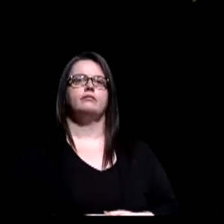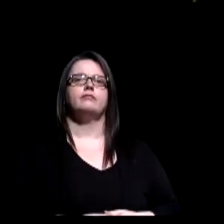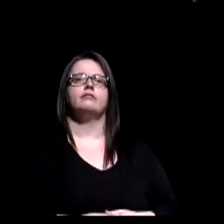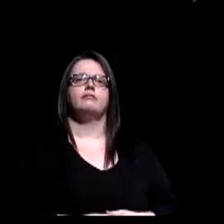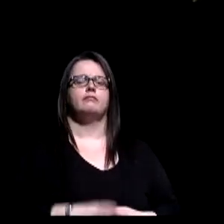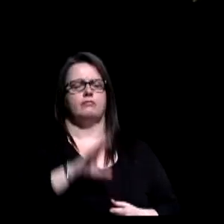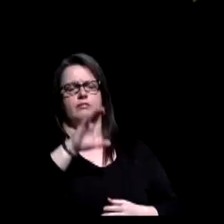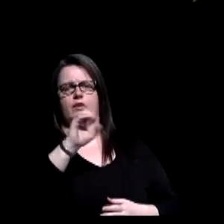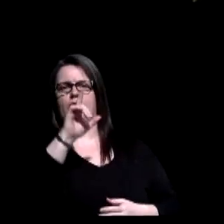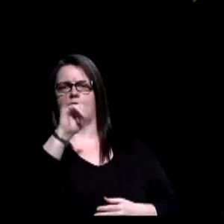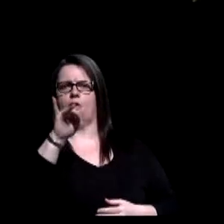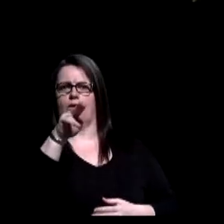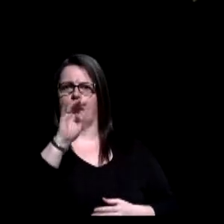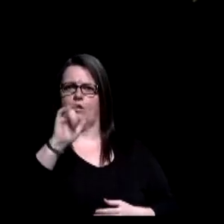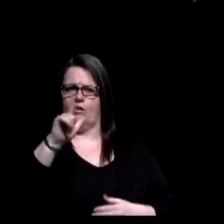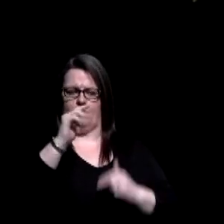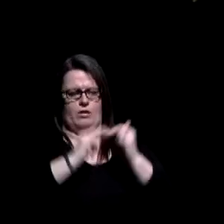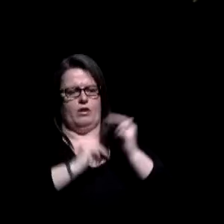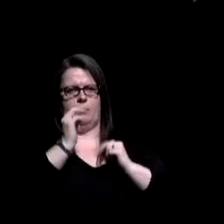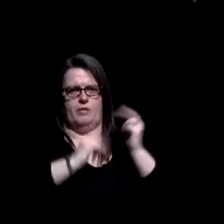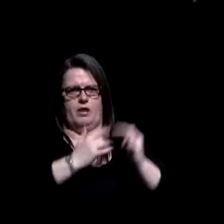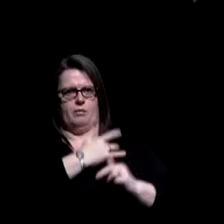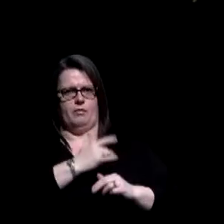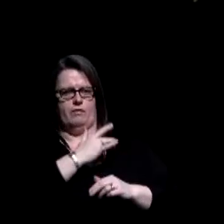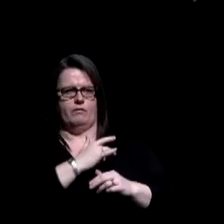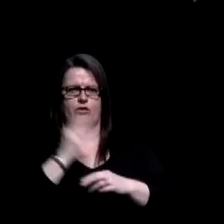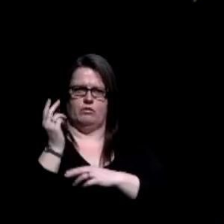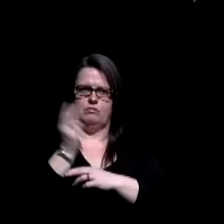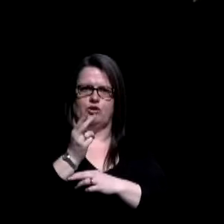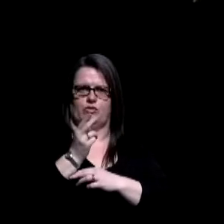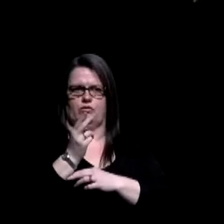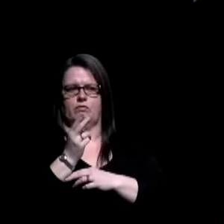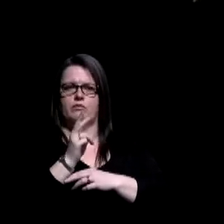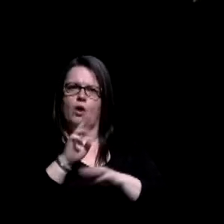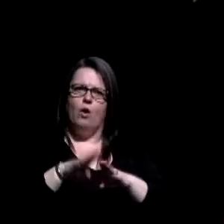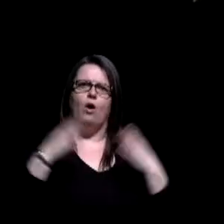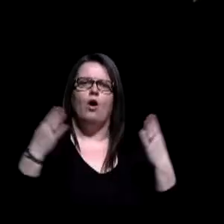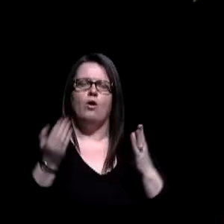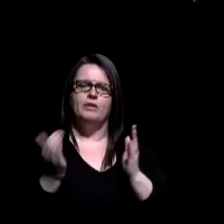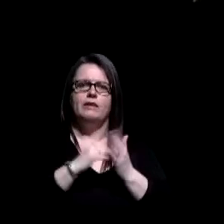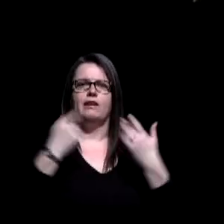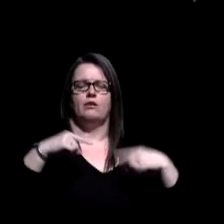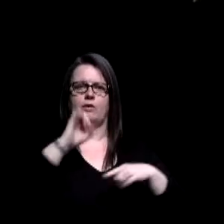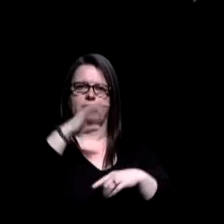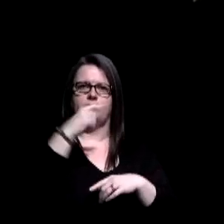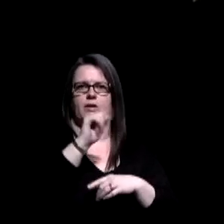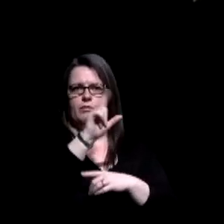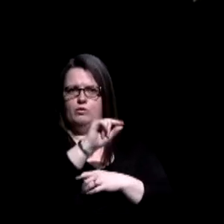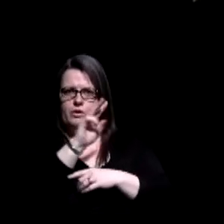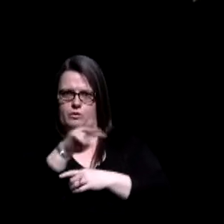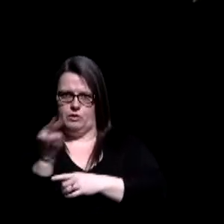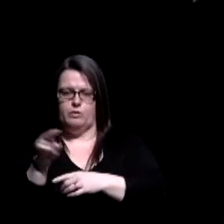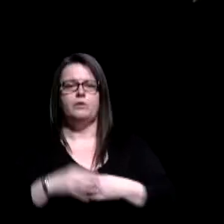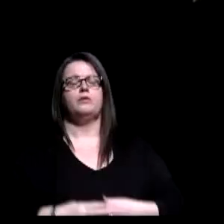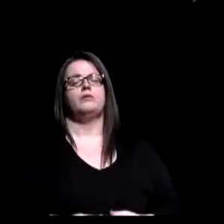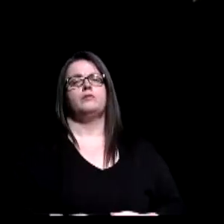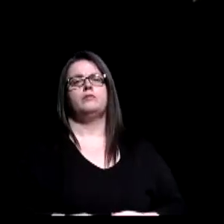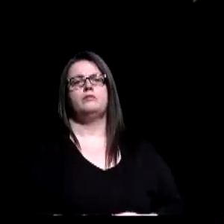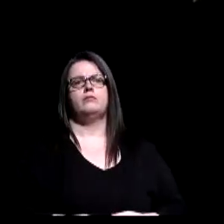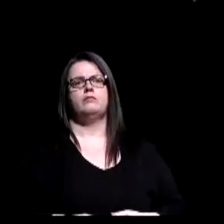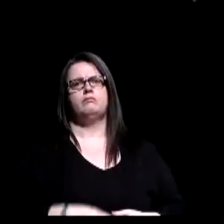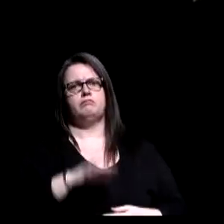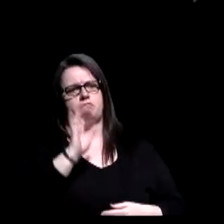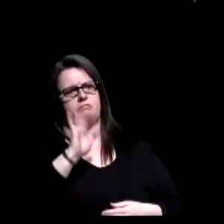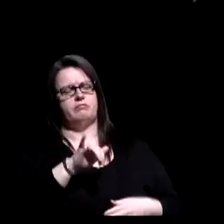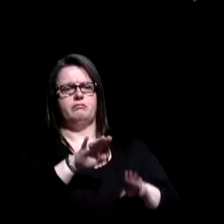The Colonial Building Provincial Historic Site reopened to the public in September 2022 as an immersive